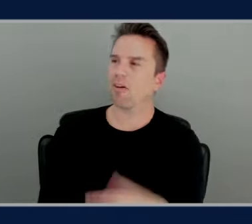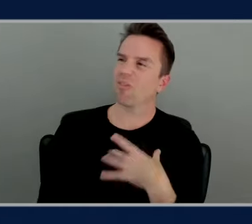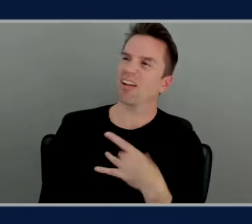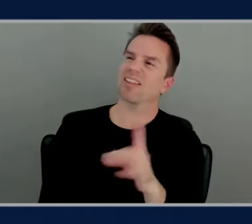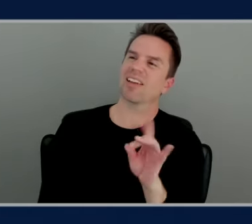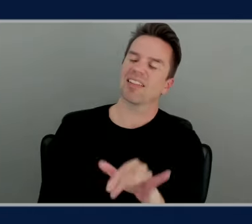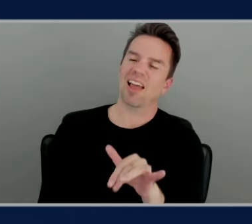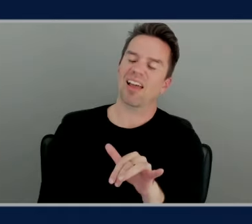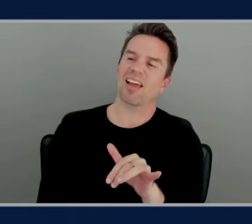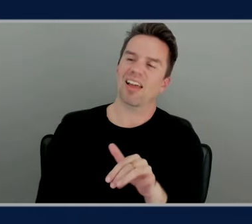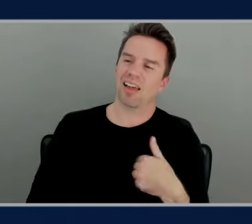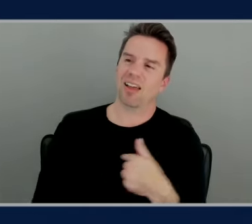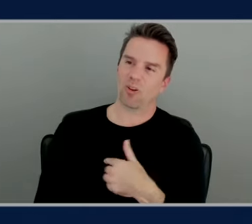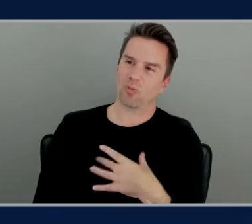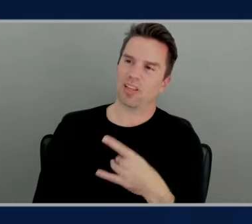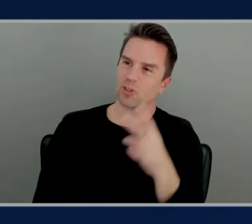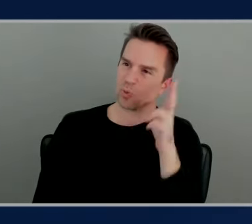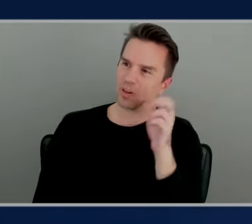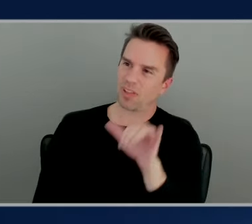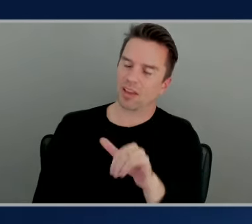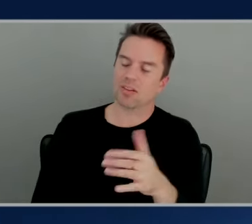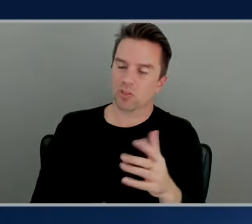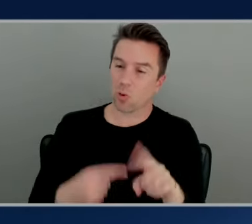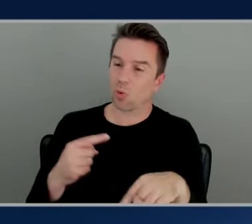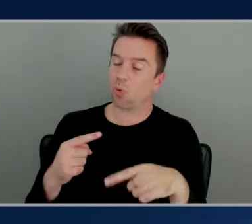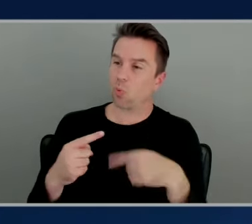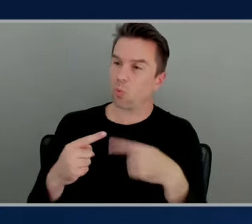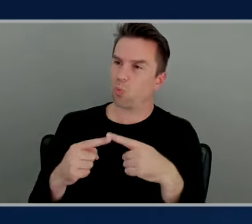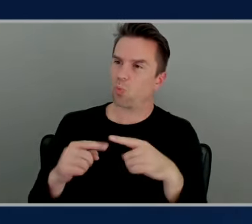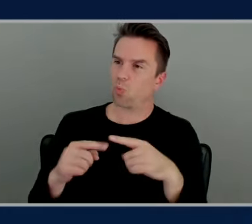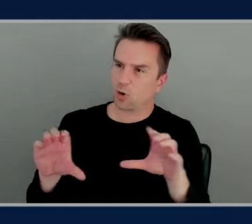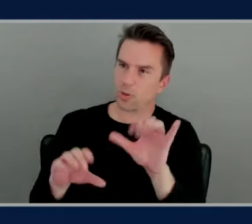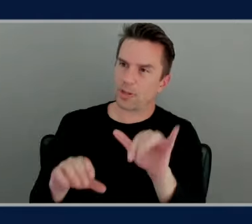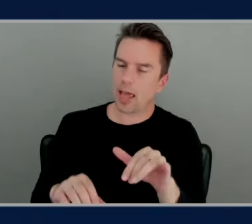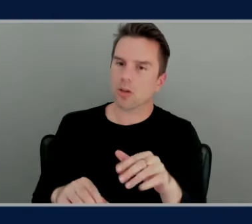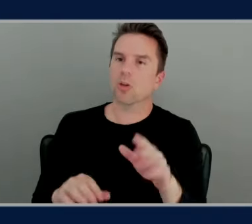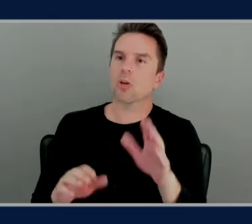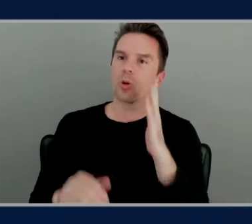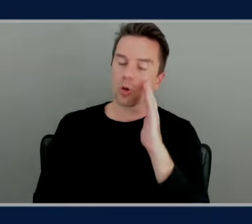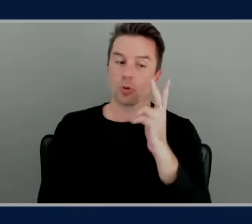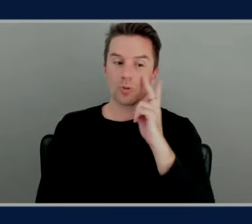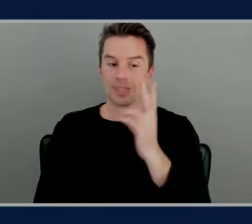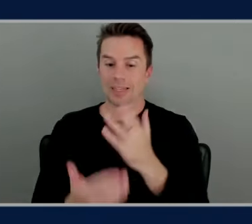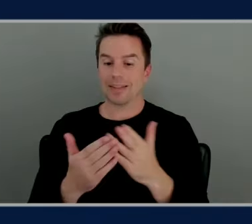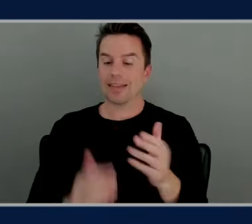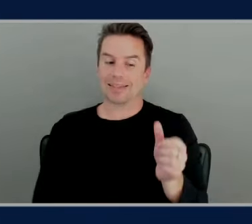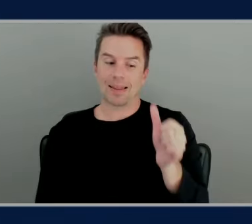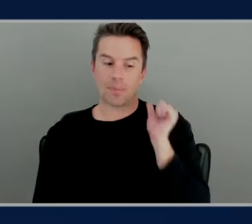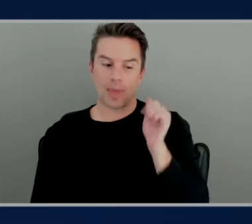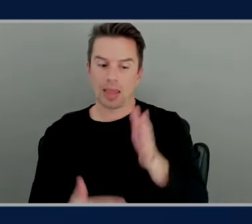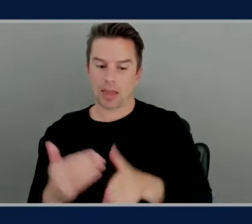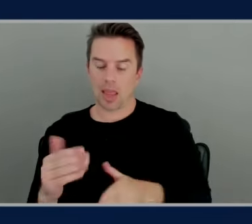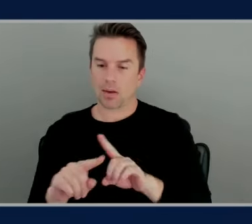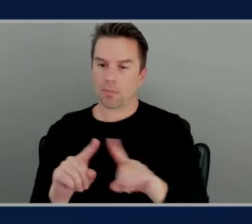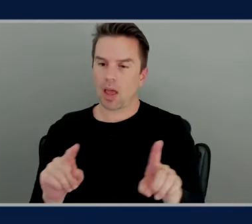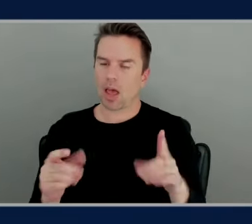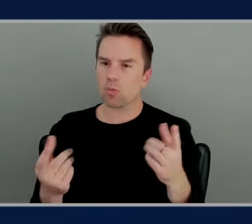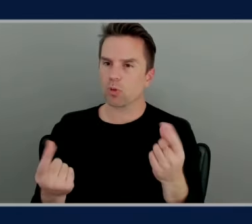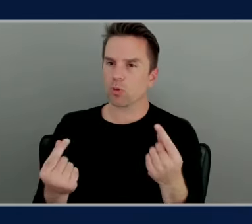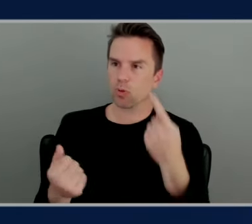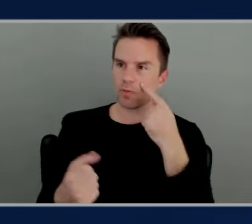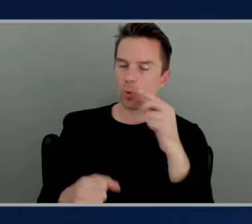know? And so you're doing that. When you think about that, that's kind of, you know, they see things on the back end, but what is it also doing for the UX or the